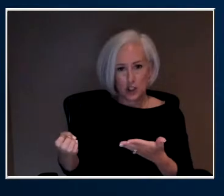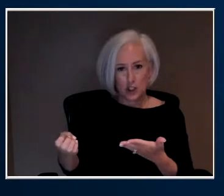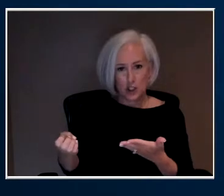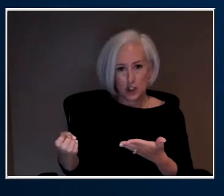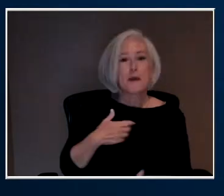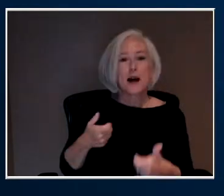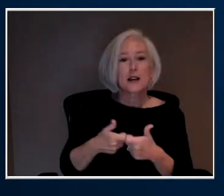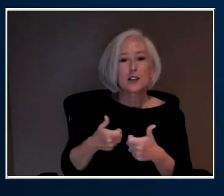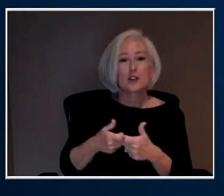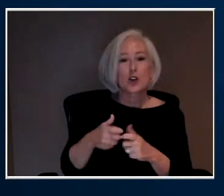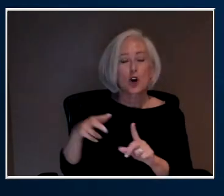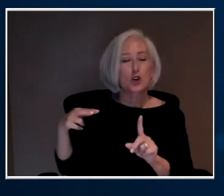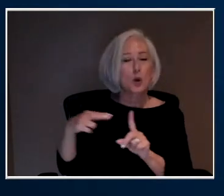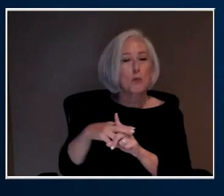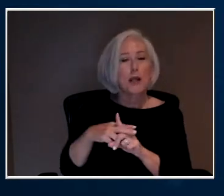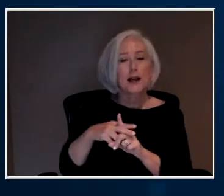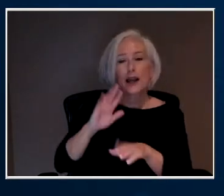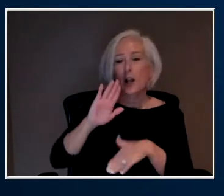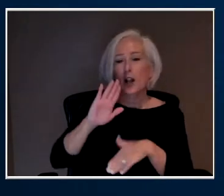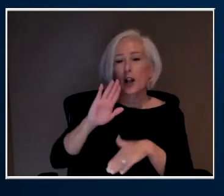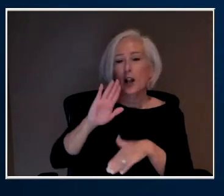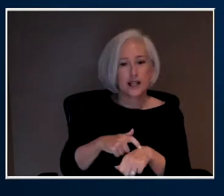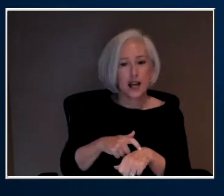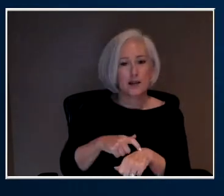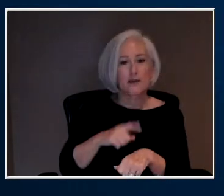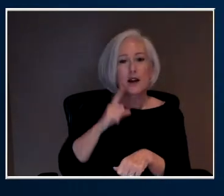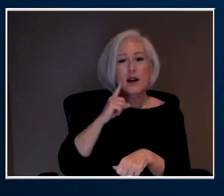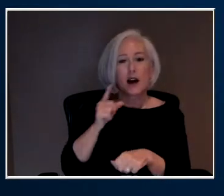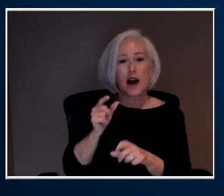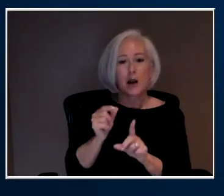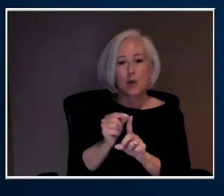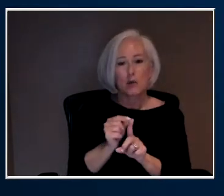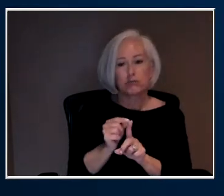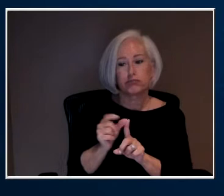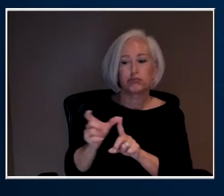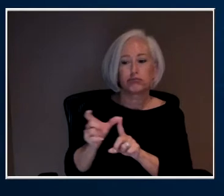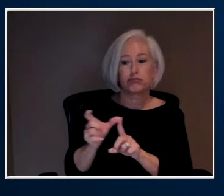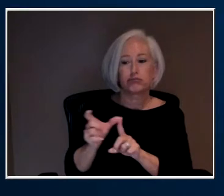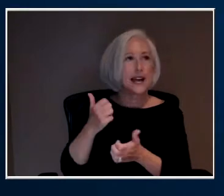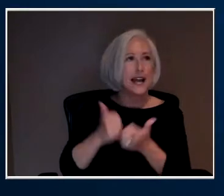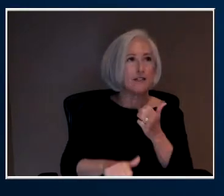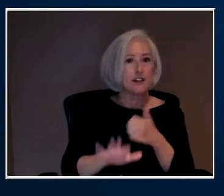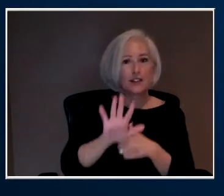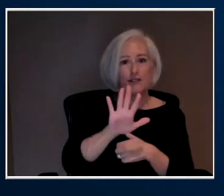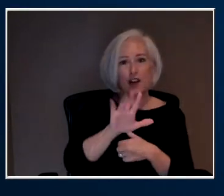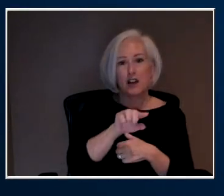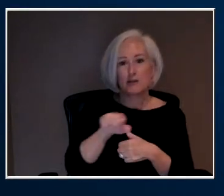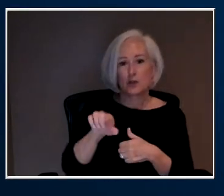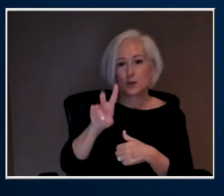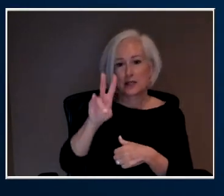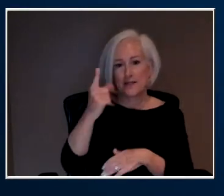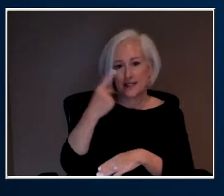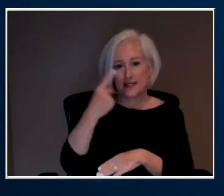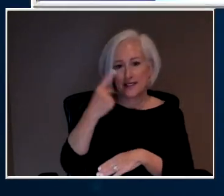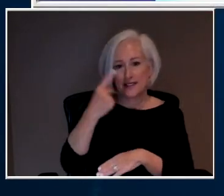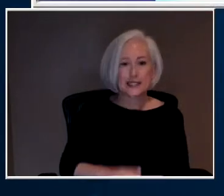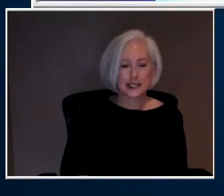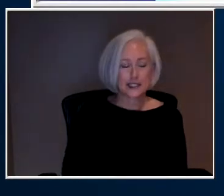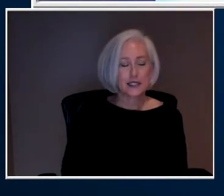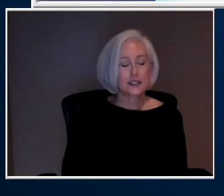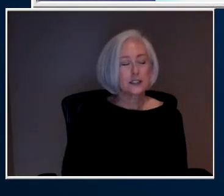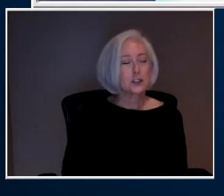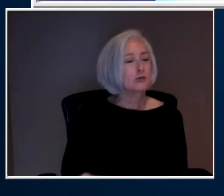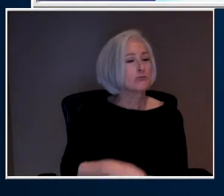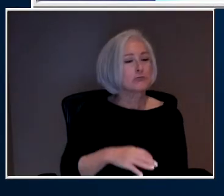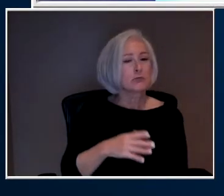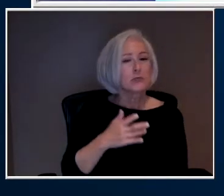time, and I will charge it fully probably every 5 to 7 days. Okay. And what does it look like when you're